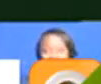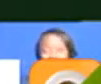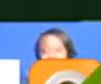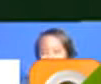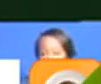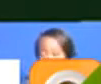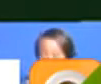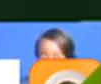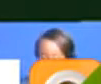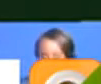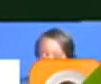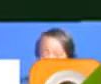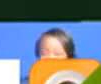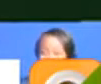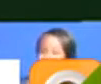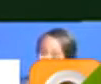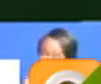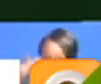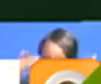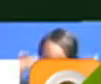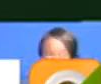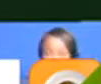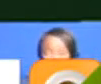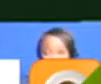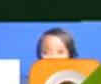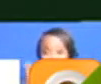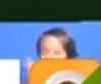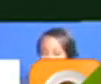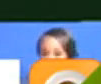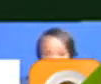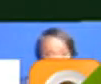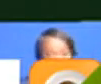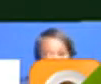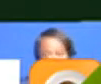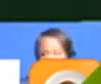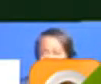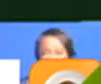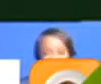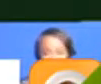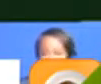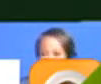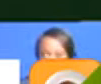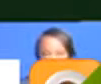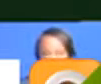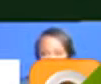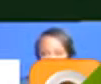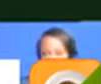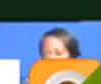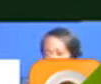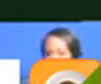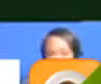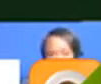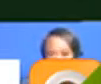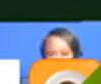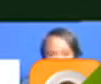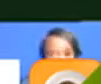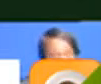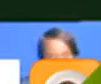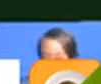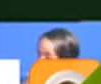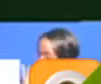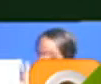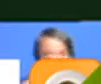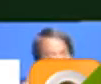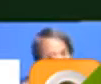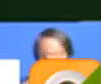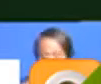say from the onset, there will be no room for exclusion of any part of the Republic of Kenya.